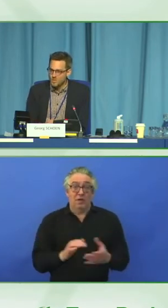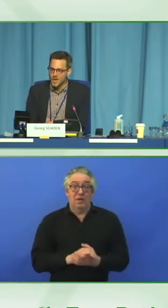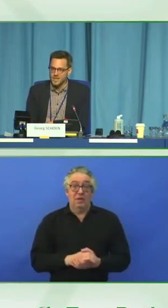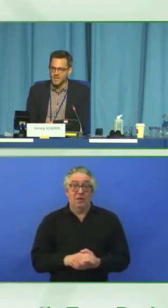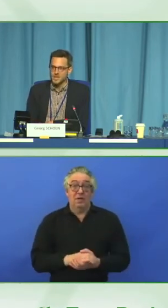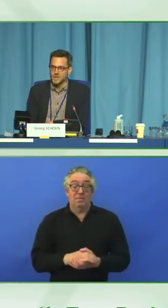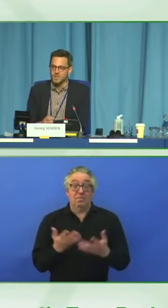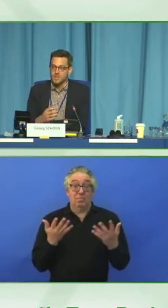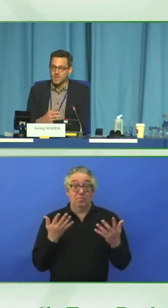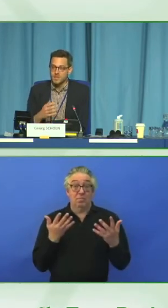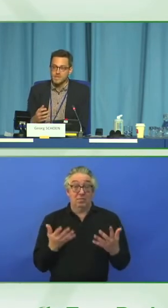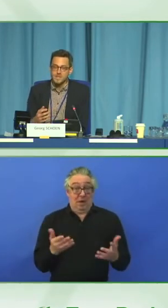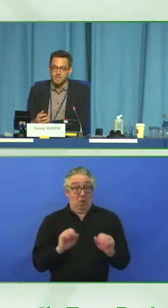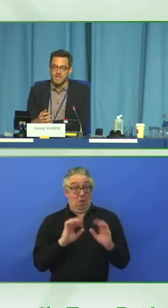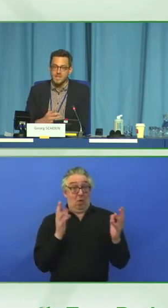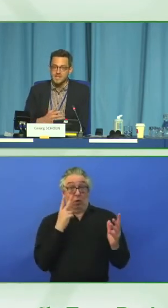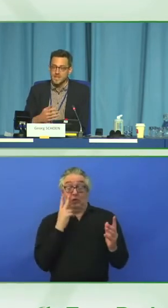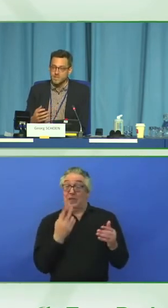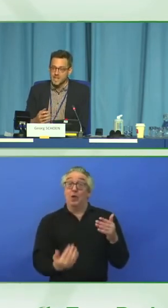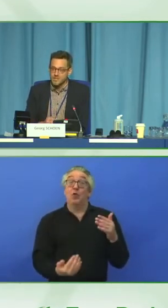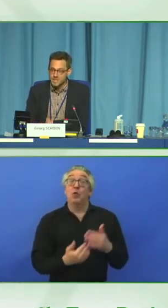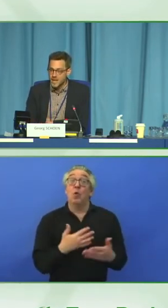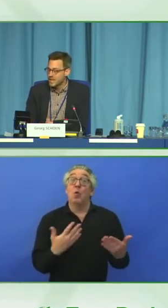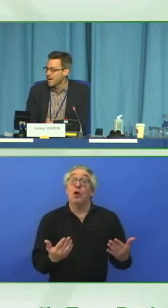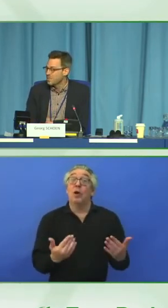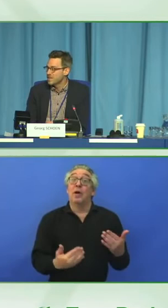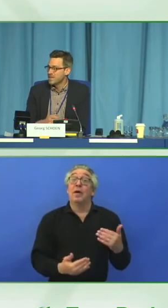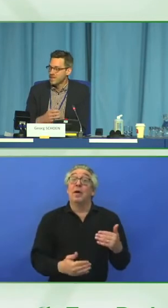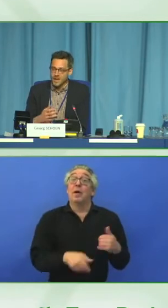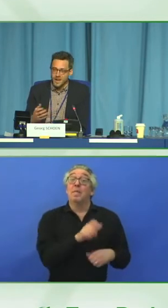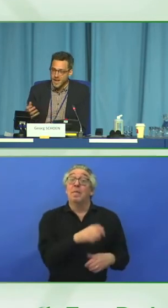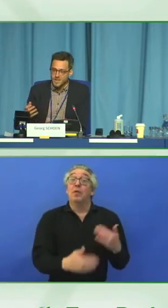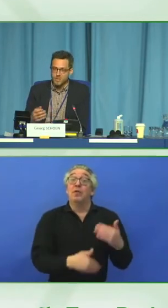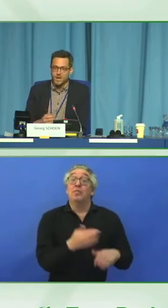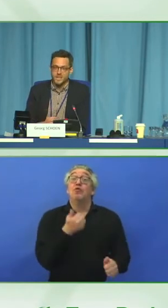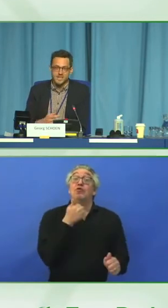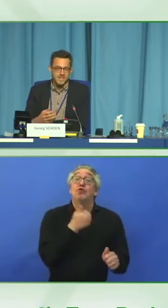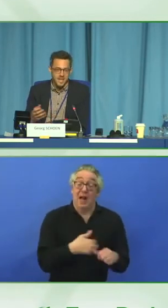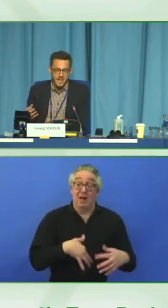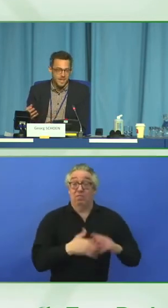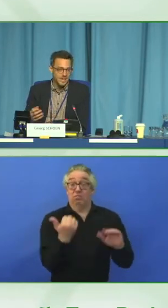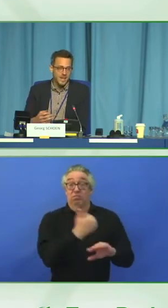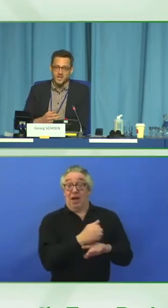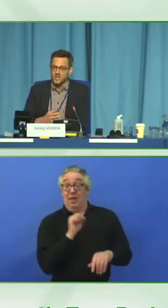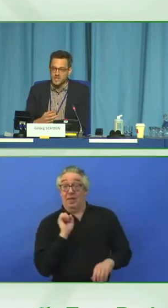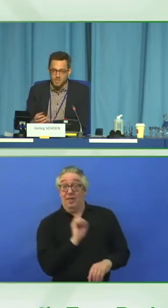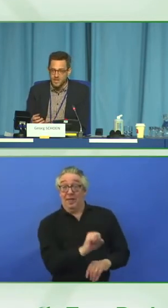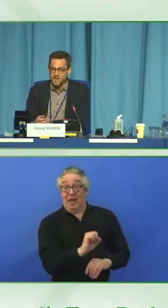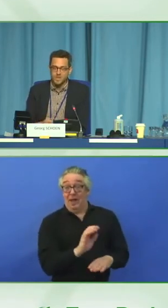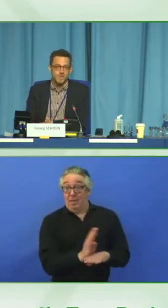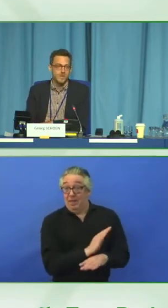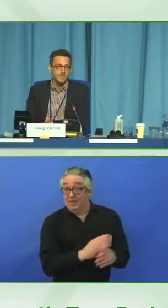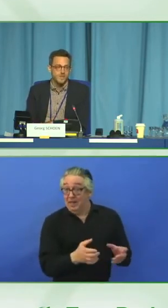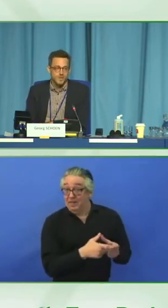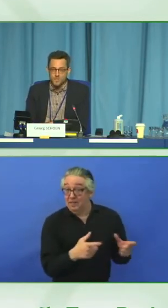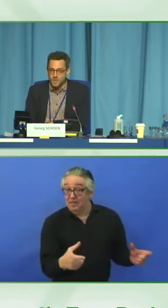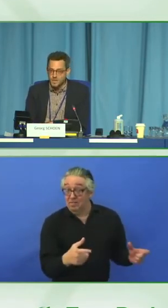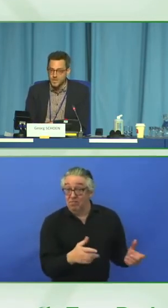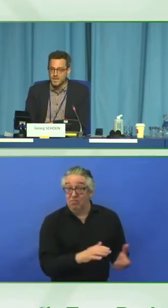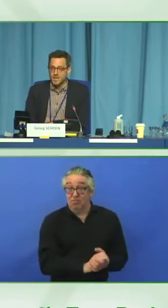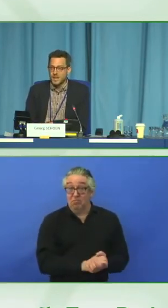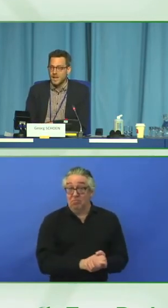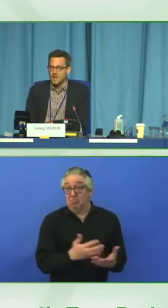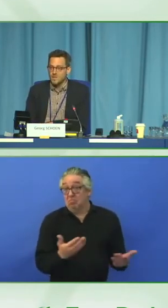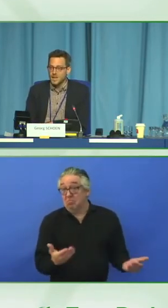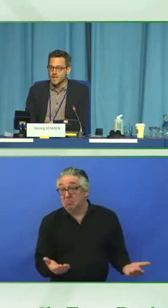development movement. So people with disabilities themselves starting up enterprises and getting engaged as impact entrepreneurs and so